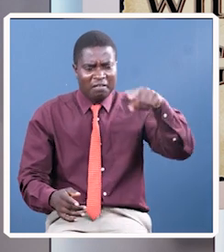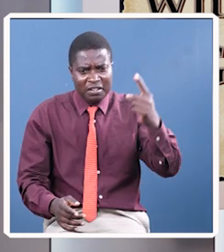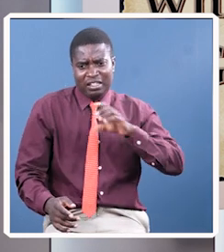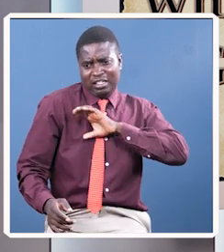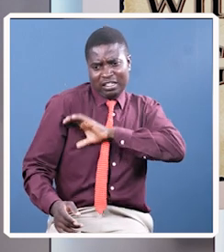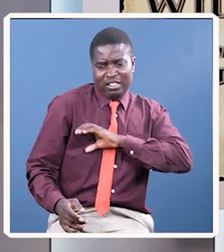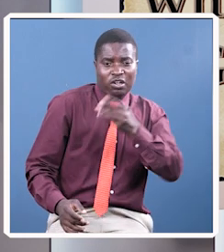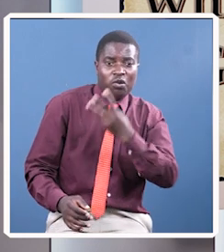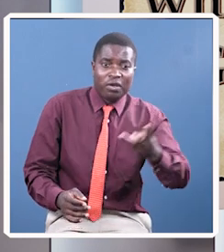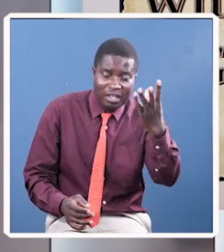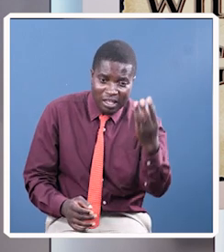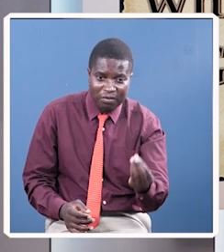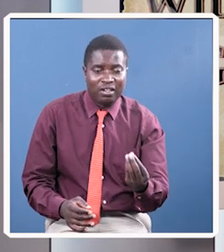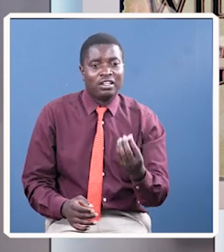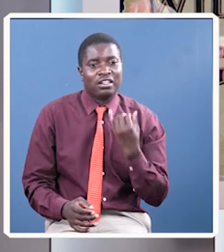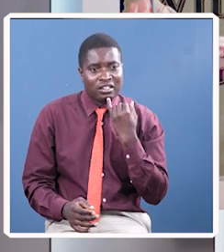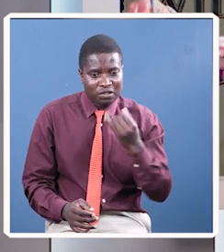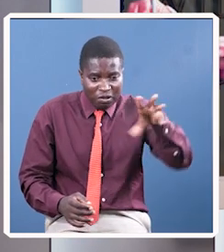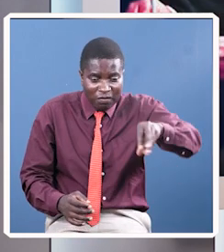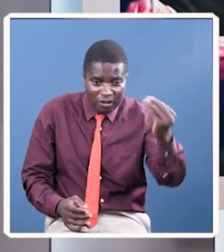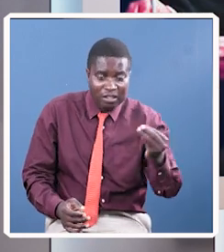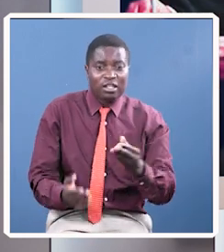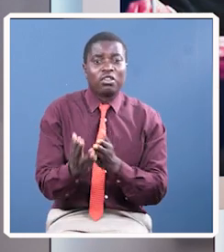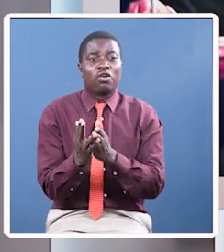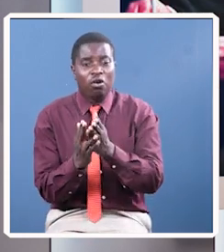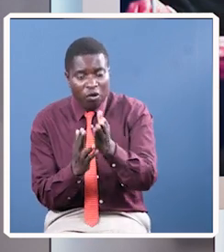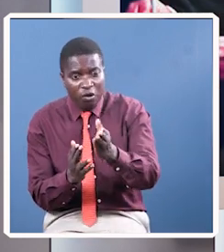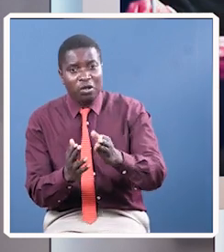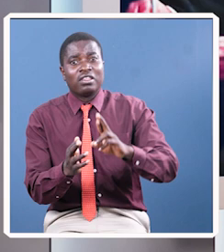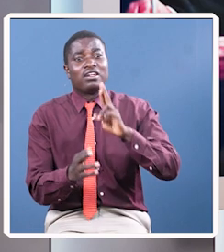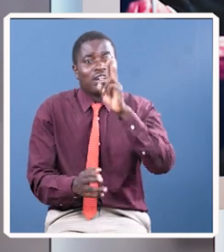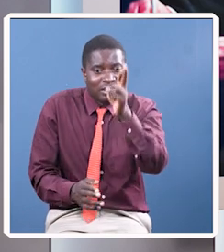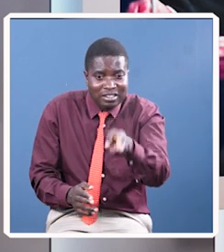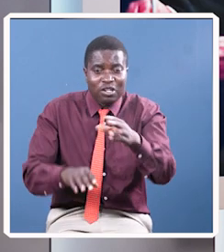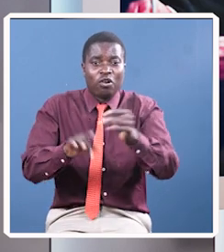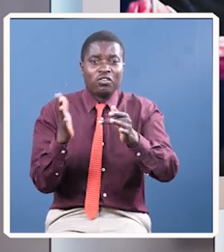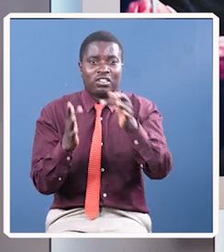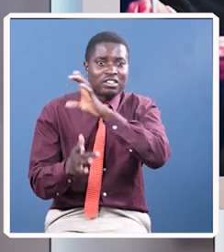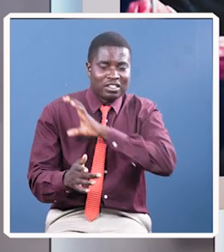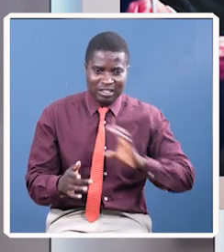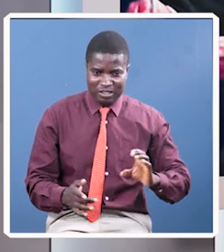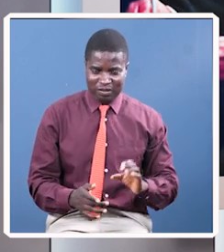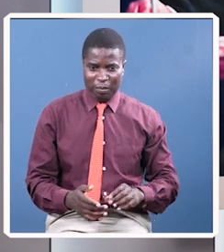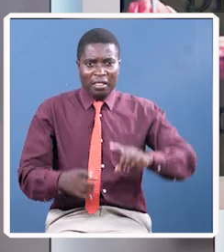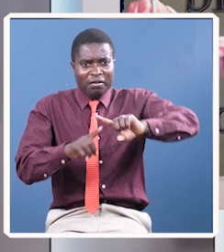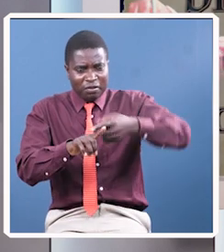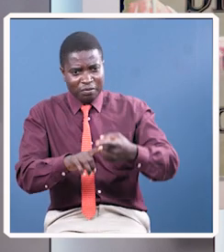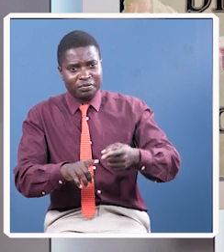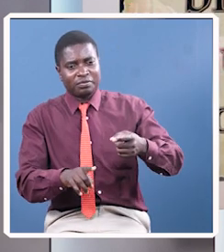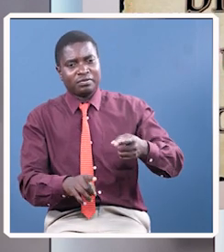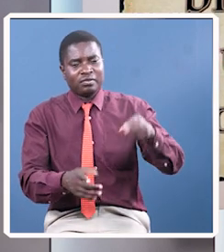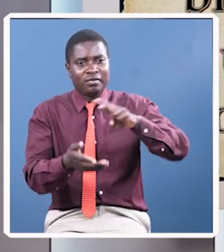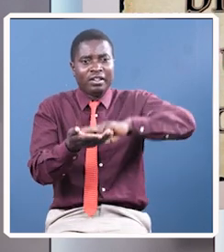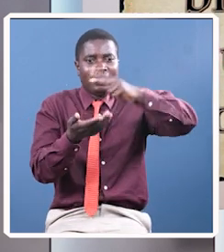tiri kuiwana through the righteousness of Jesus. But paunoenda pana Revelation chapter 19,